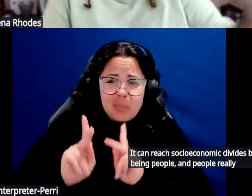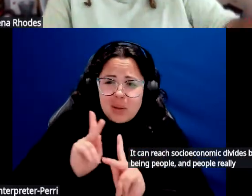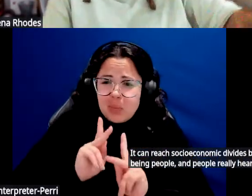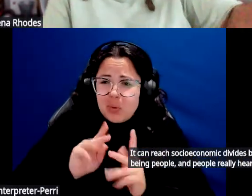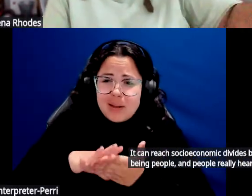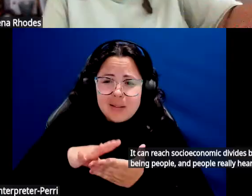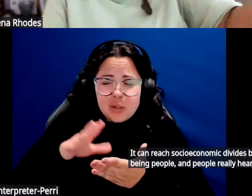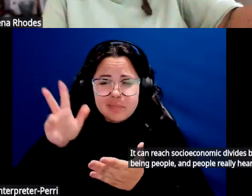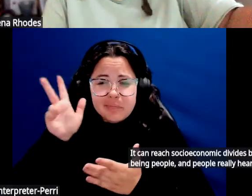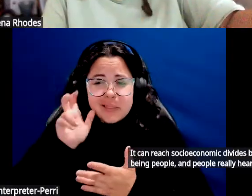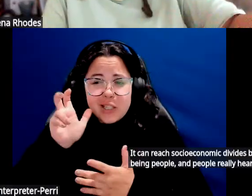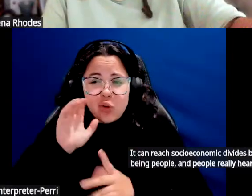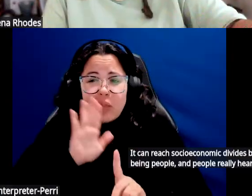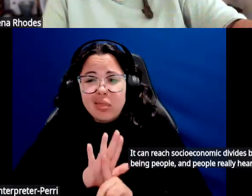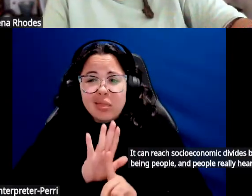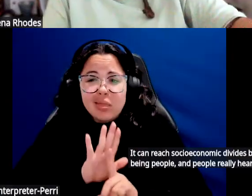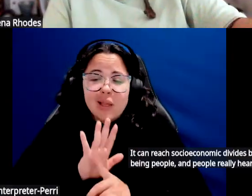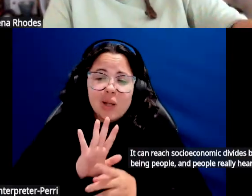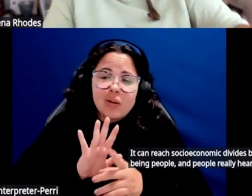people's